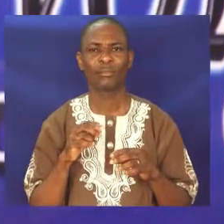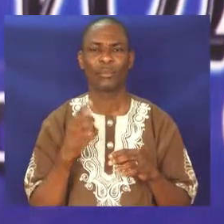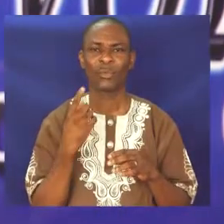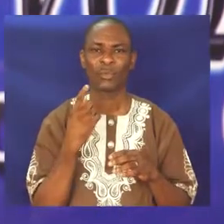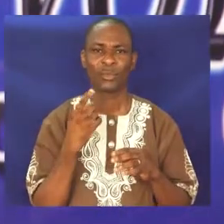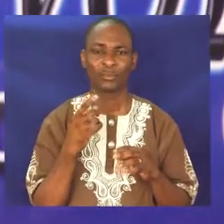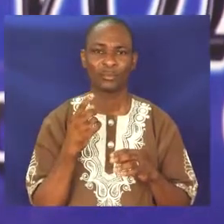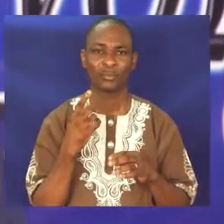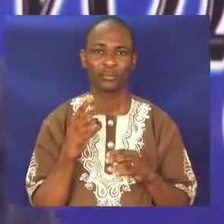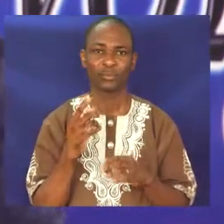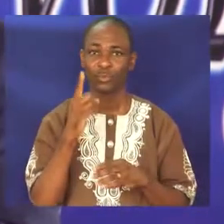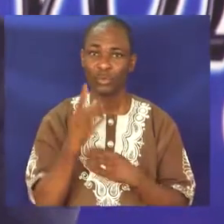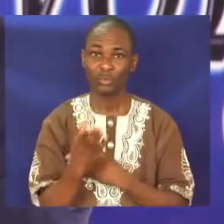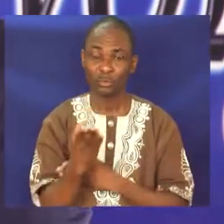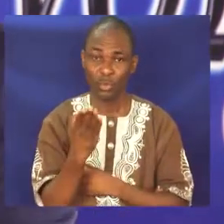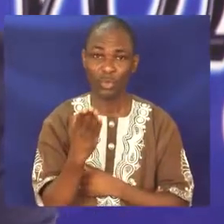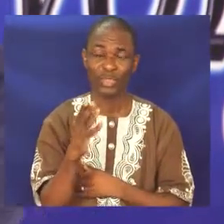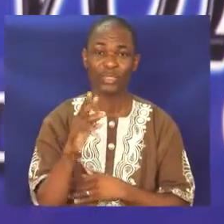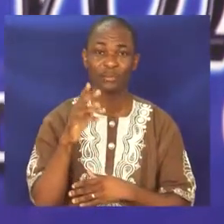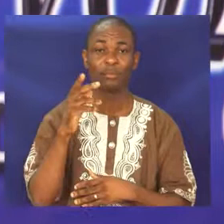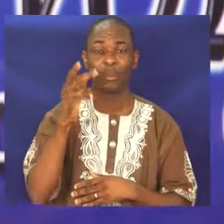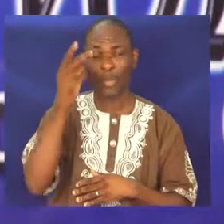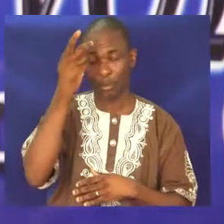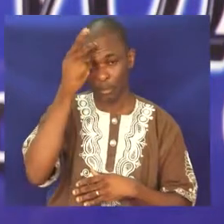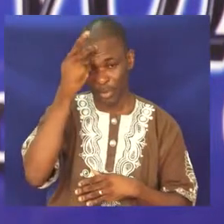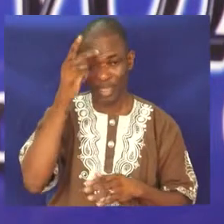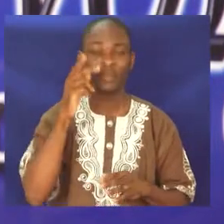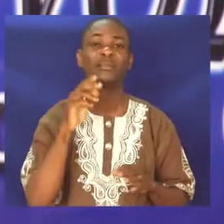ena anu apetro sorry anopa no na adwen nyina no se wono de okopo